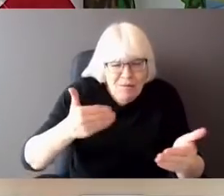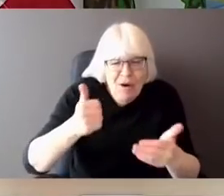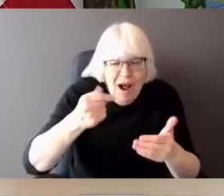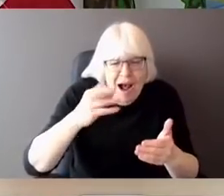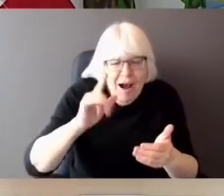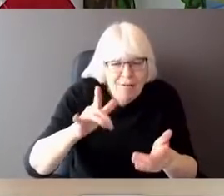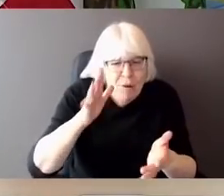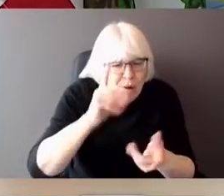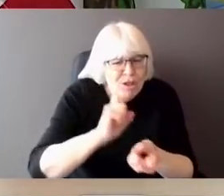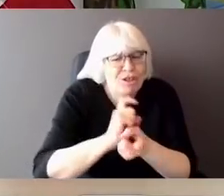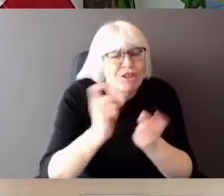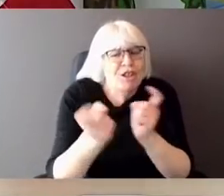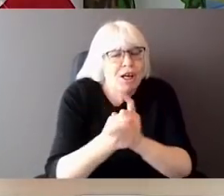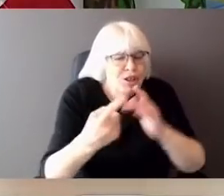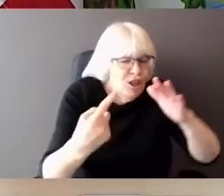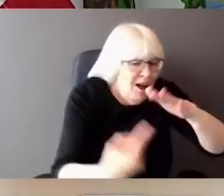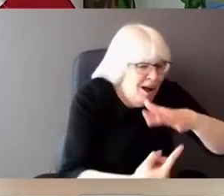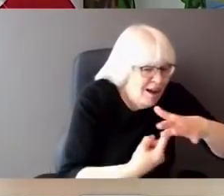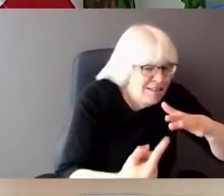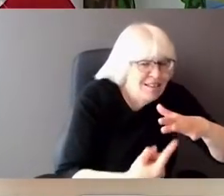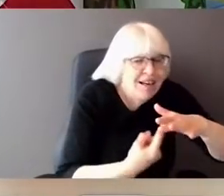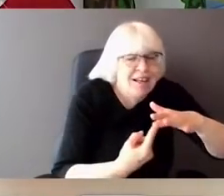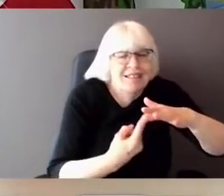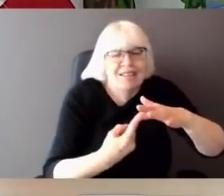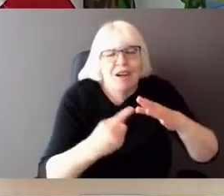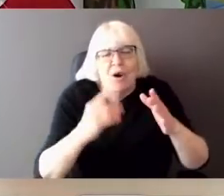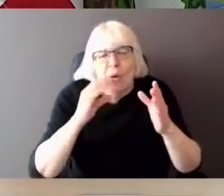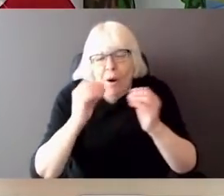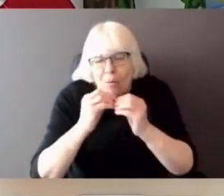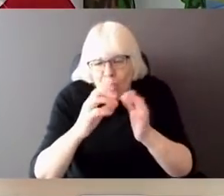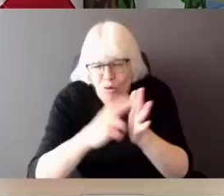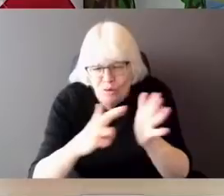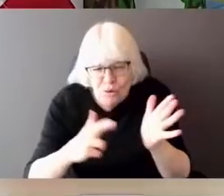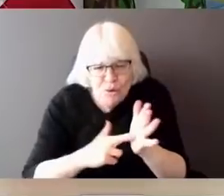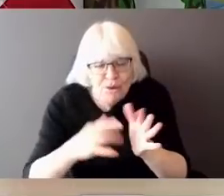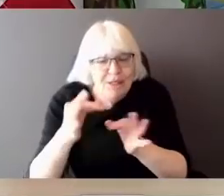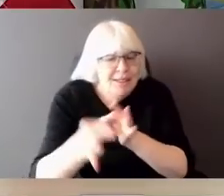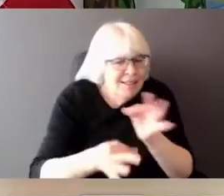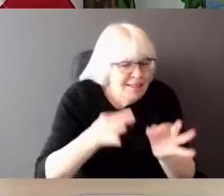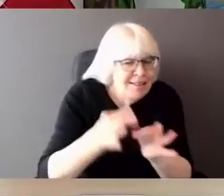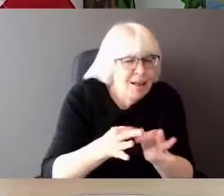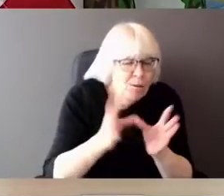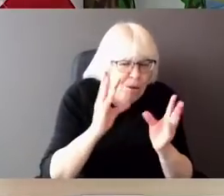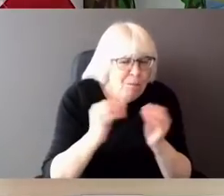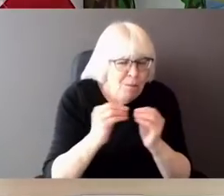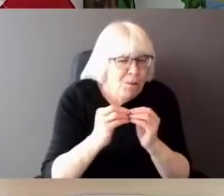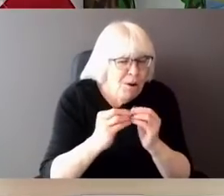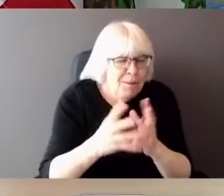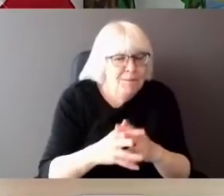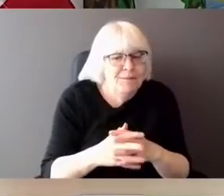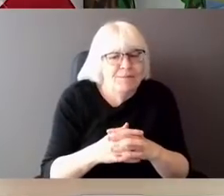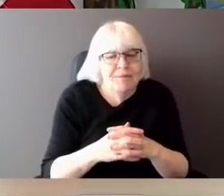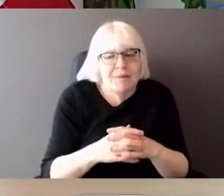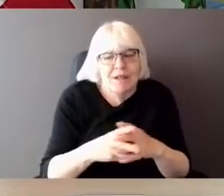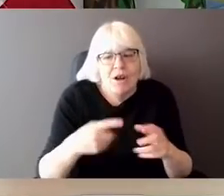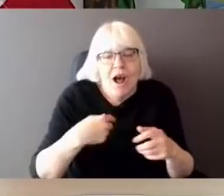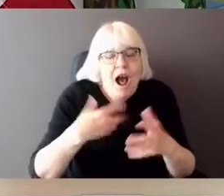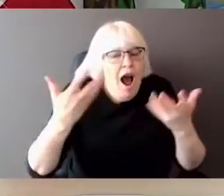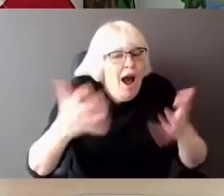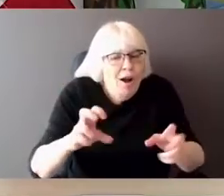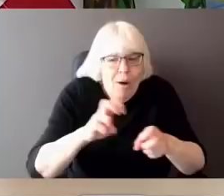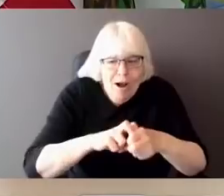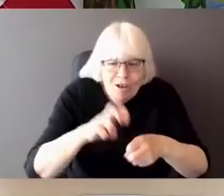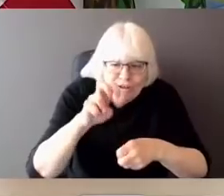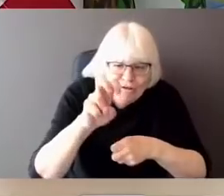Sorry, I'm obviously jumping too far ahead on there. Someone had asked me about AstraZeneca. Is it still available on the island